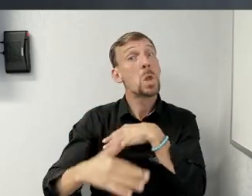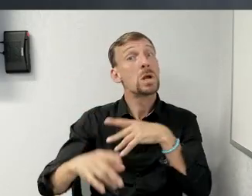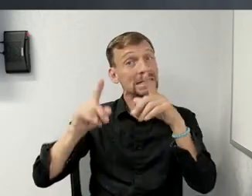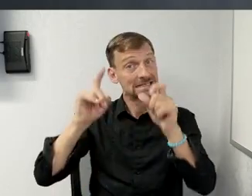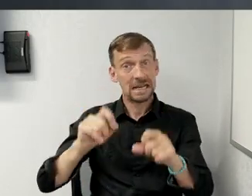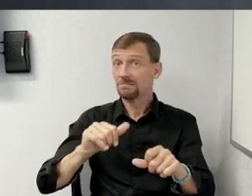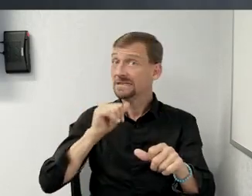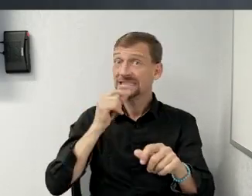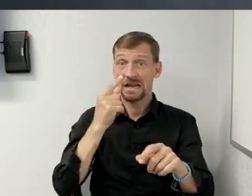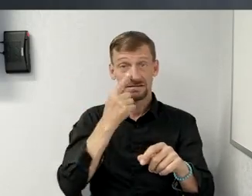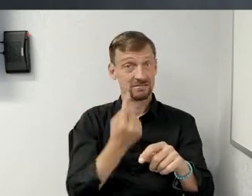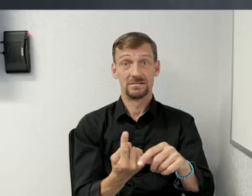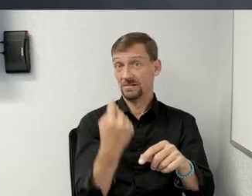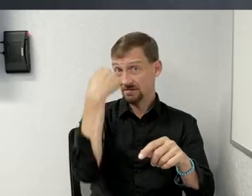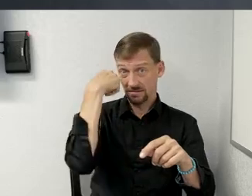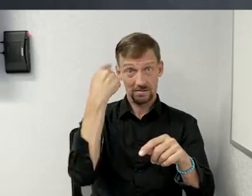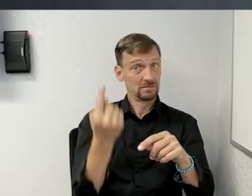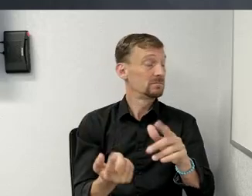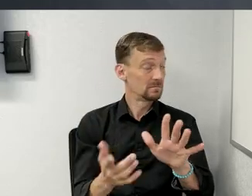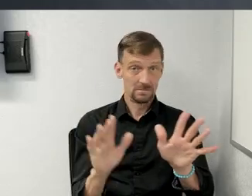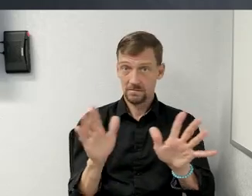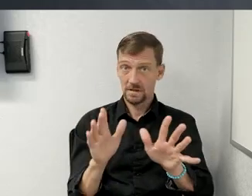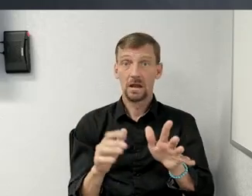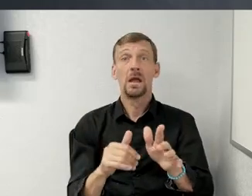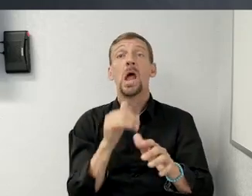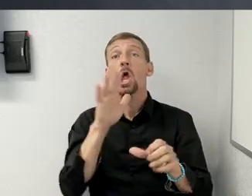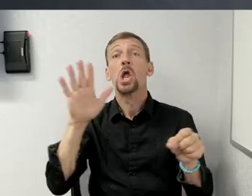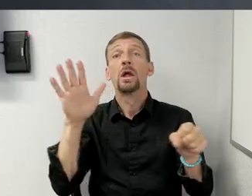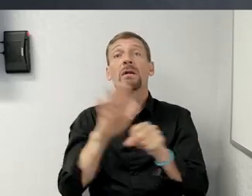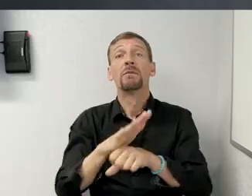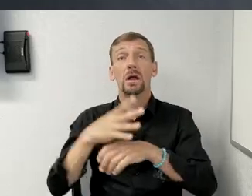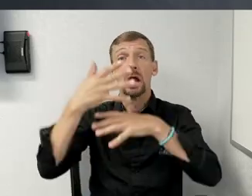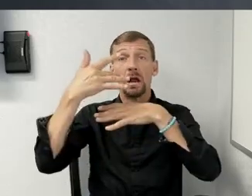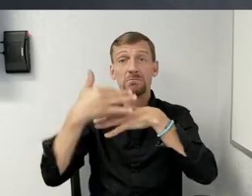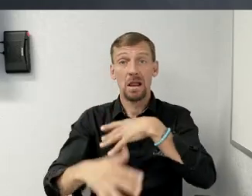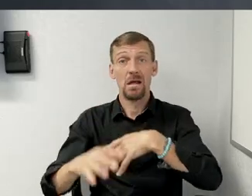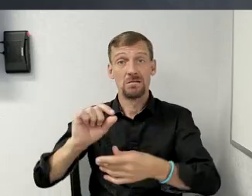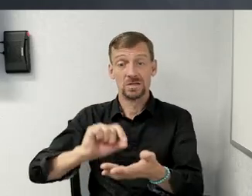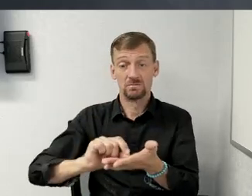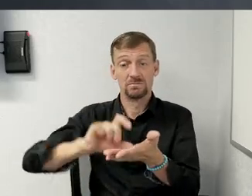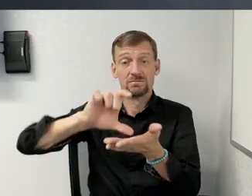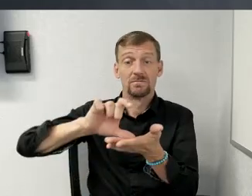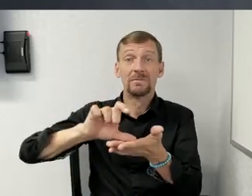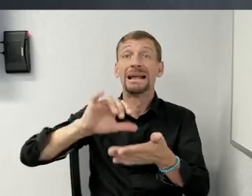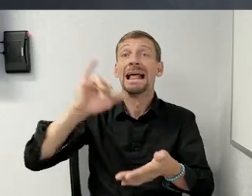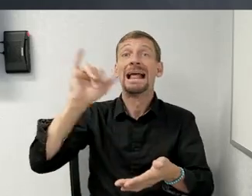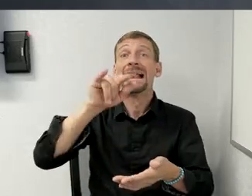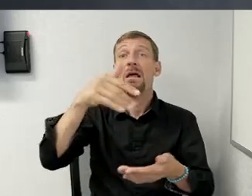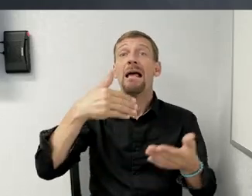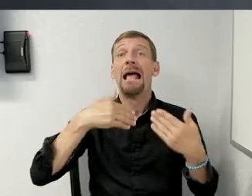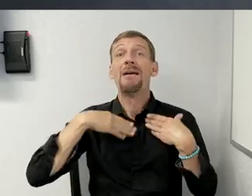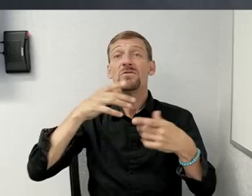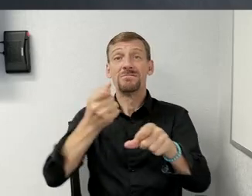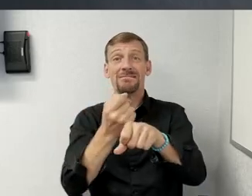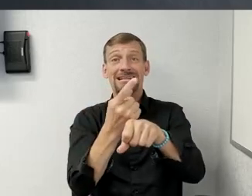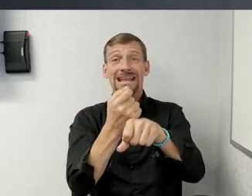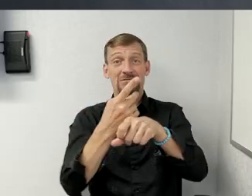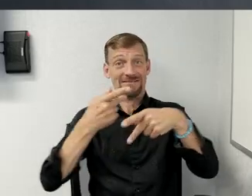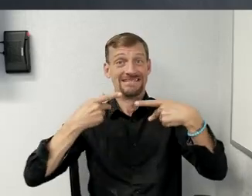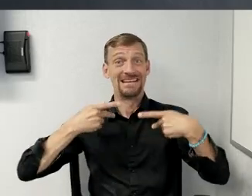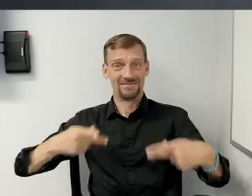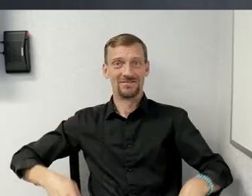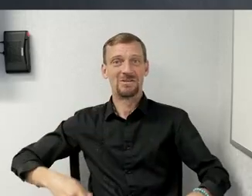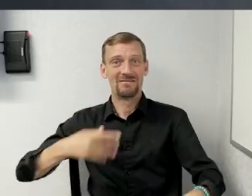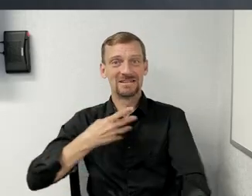they don't do the swab. We actually take a full test tube of blood, just like if you were having your annual physical and